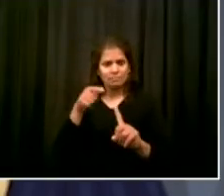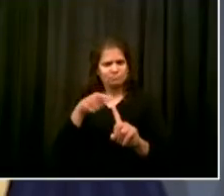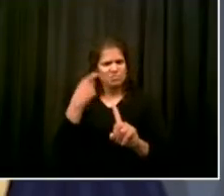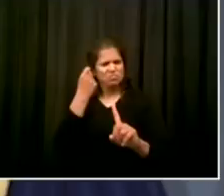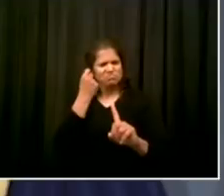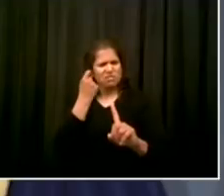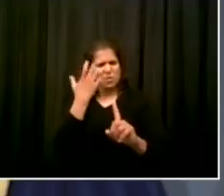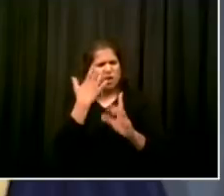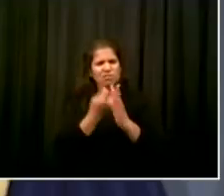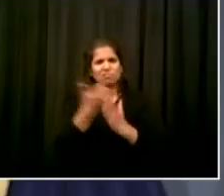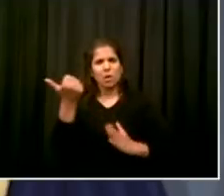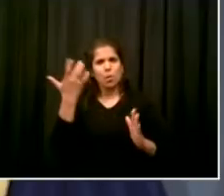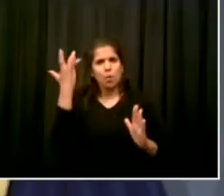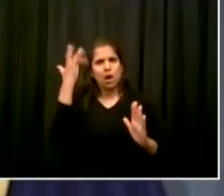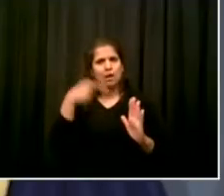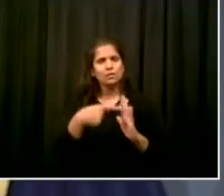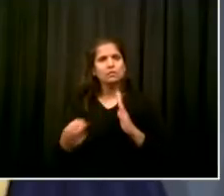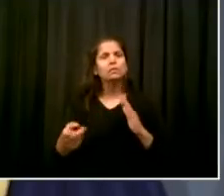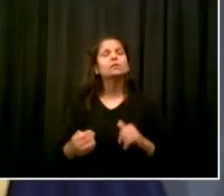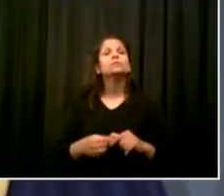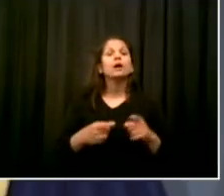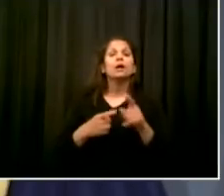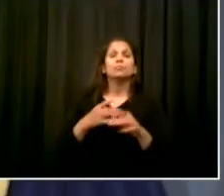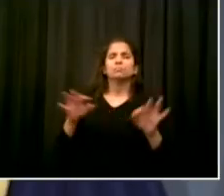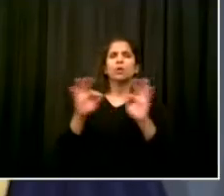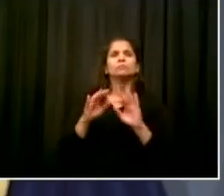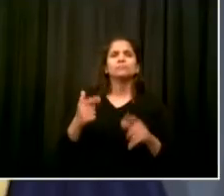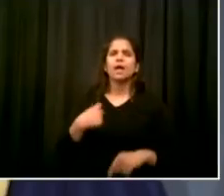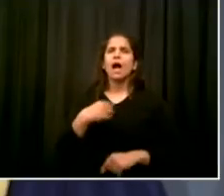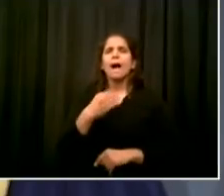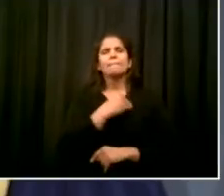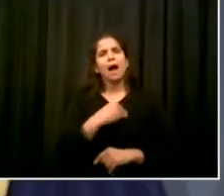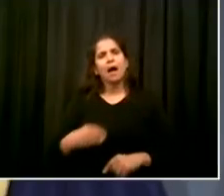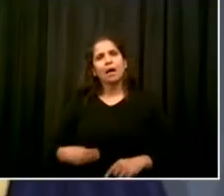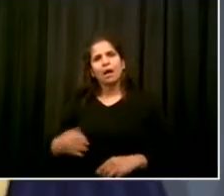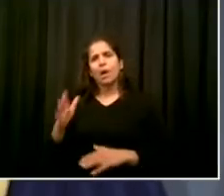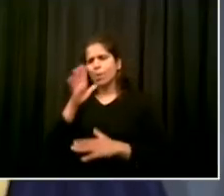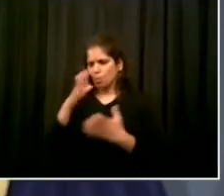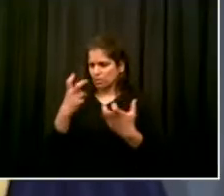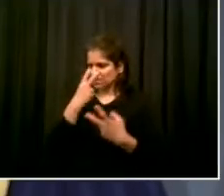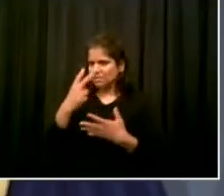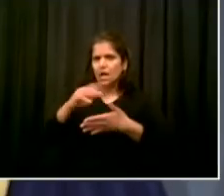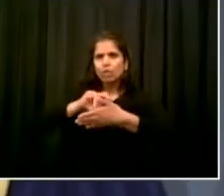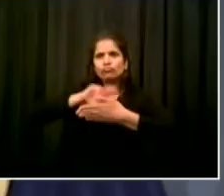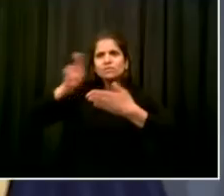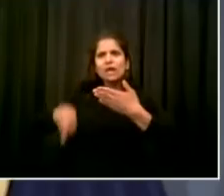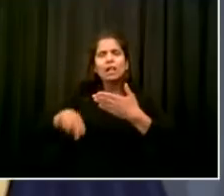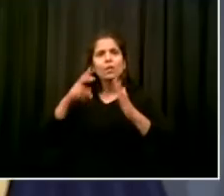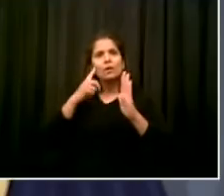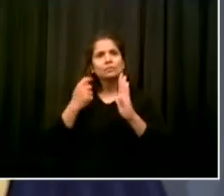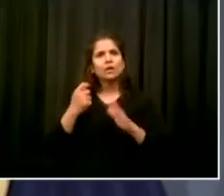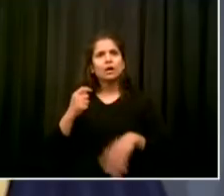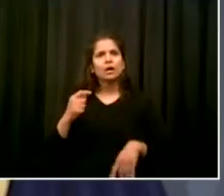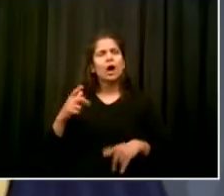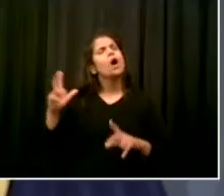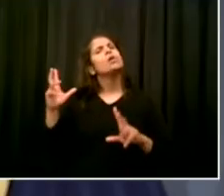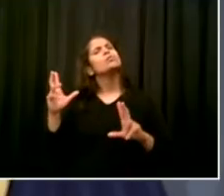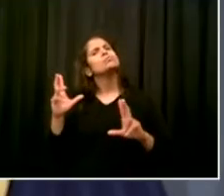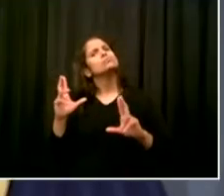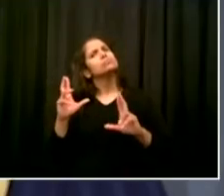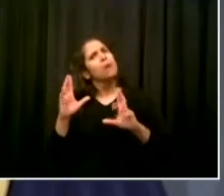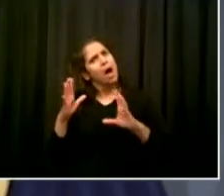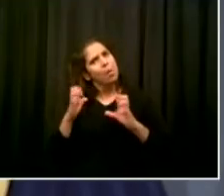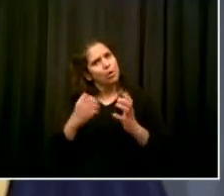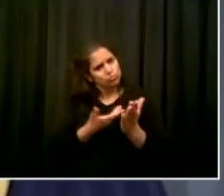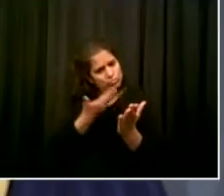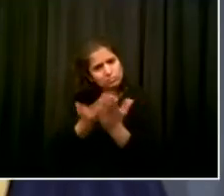results. And I want to see the maximum information flow now. Now, how to do that within the law, the right way to do that, as I said, we'll have more to